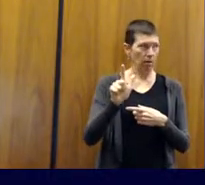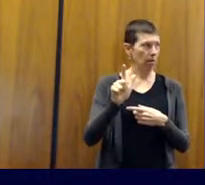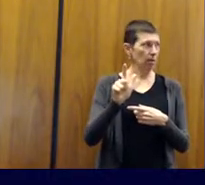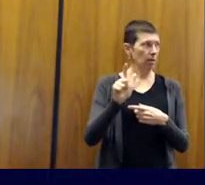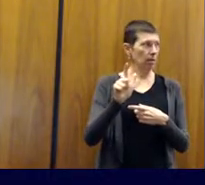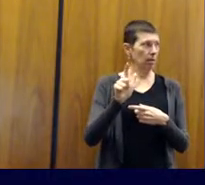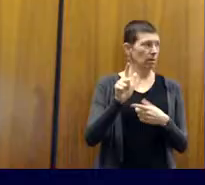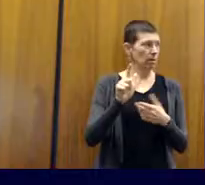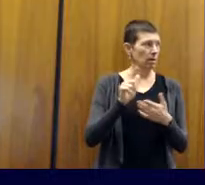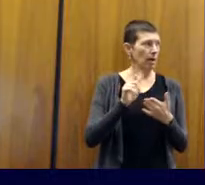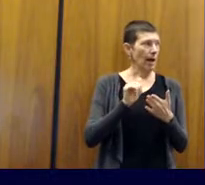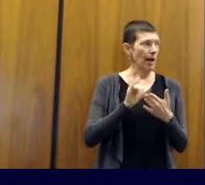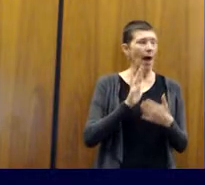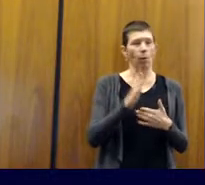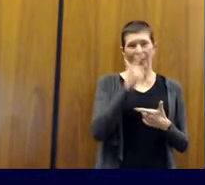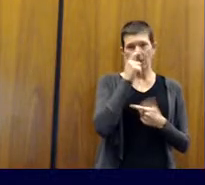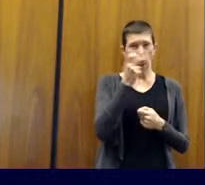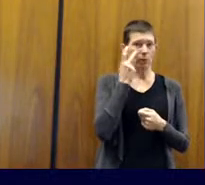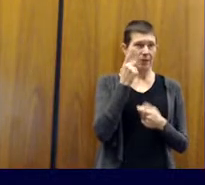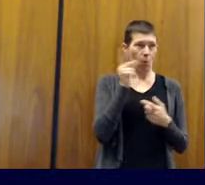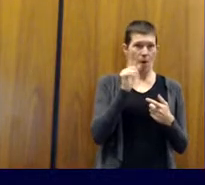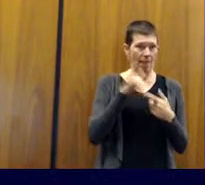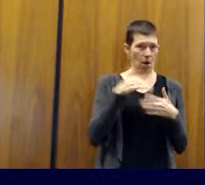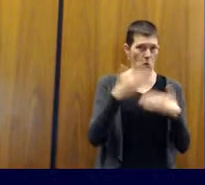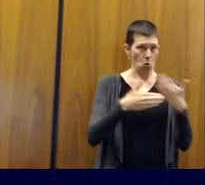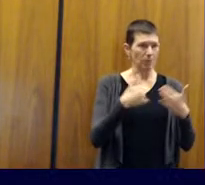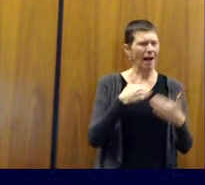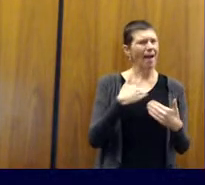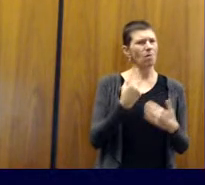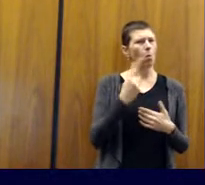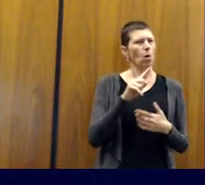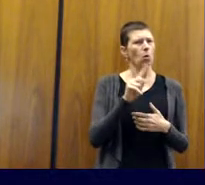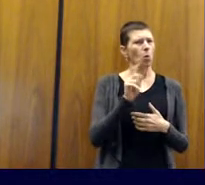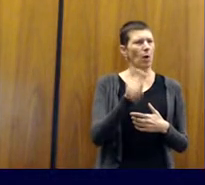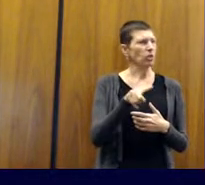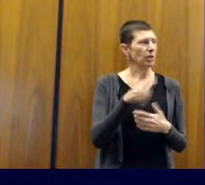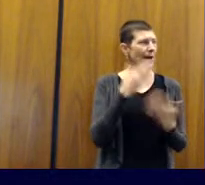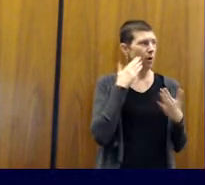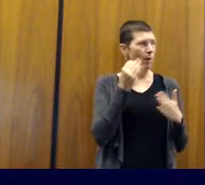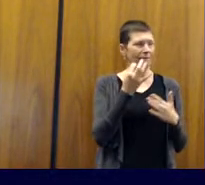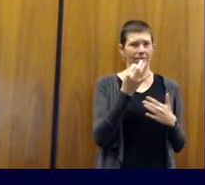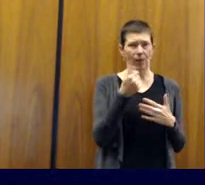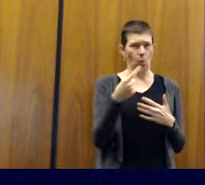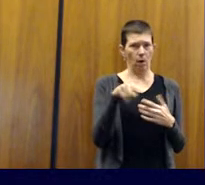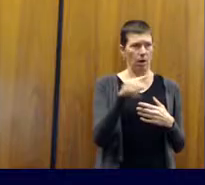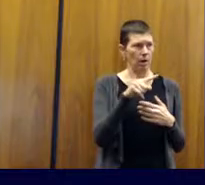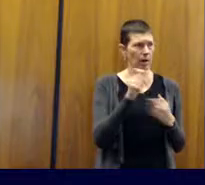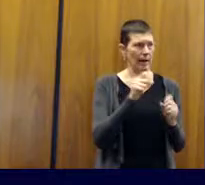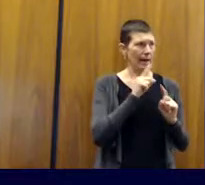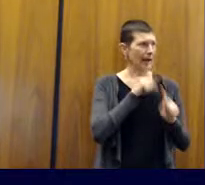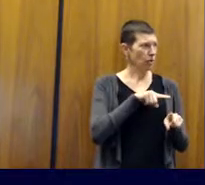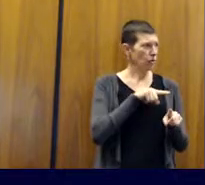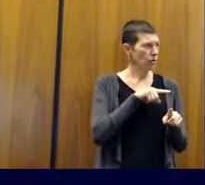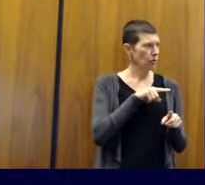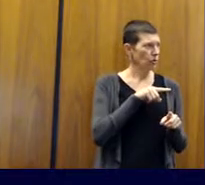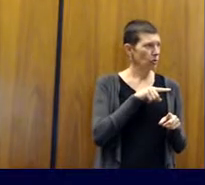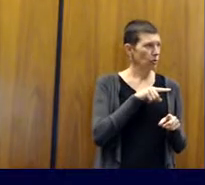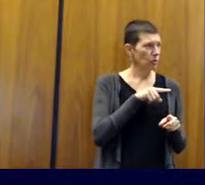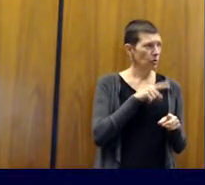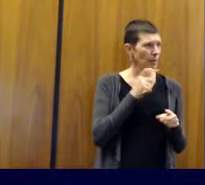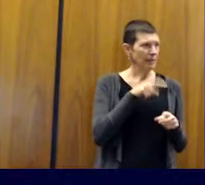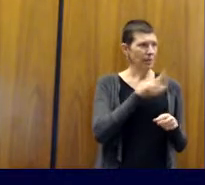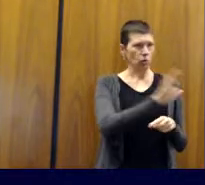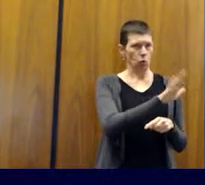be interested to see where that goes. I do have one question, though, and I don't know if anyone can answer this since it's your